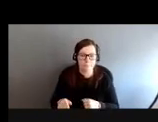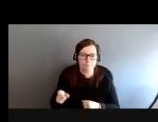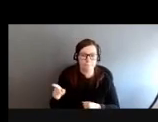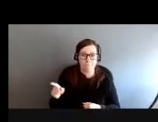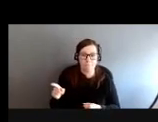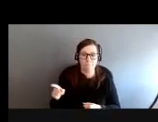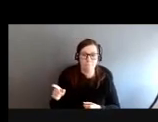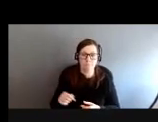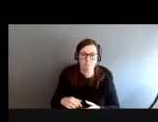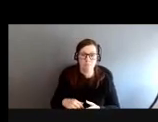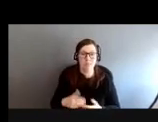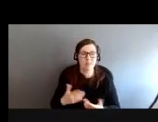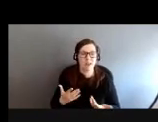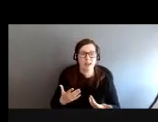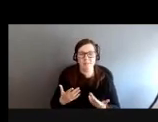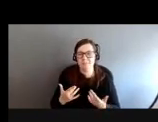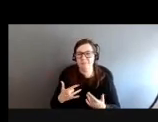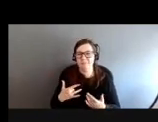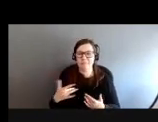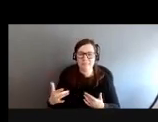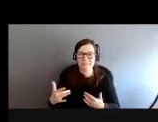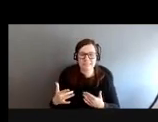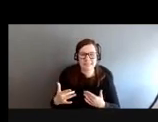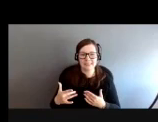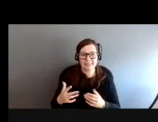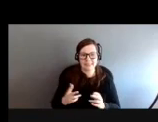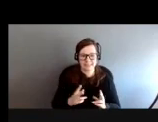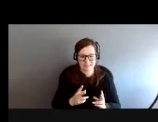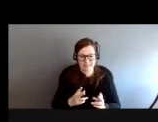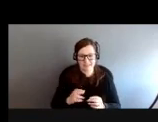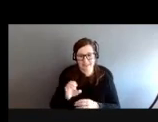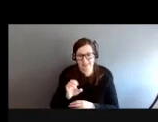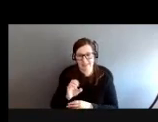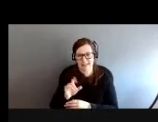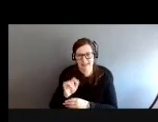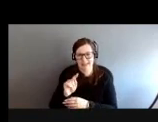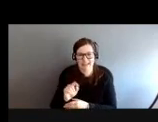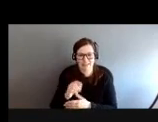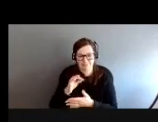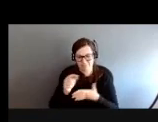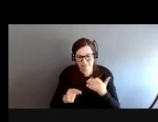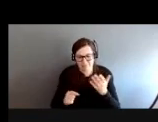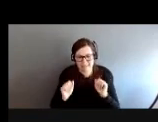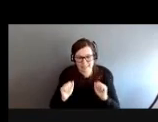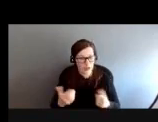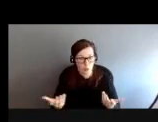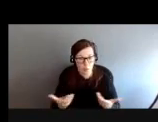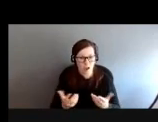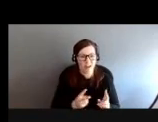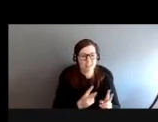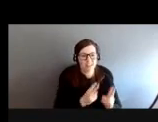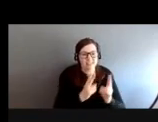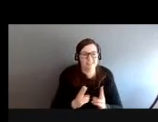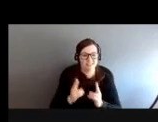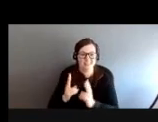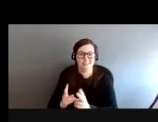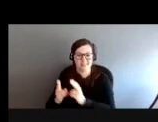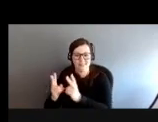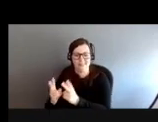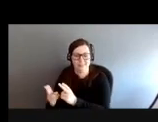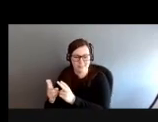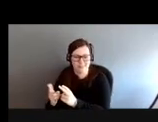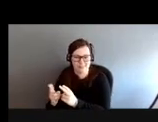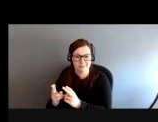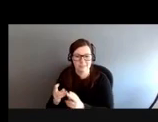those edits are mostly around cutting. So you can cut out the beginning, cut out the end, or cut out in the middle. It's a bit hard